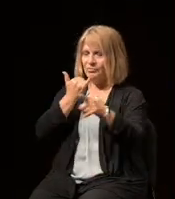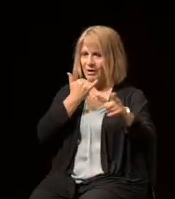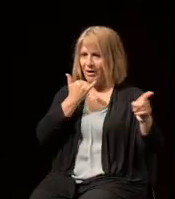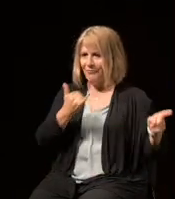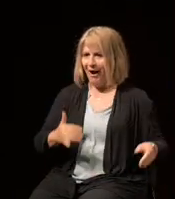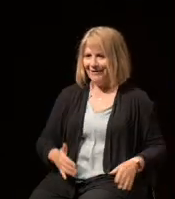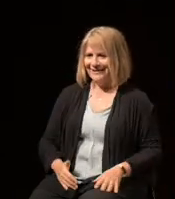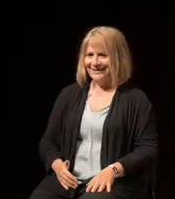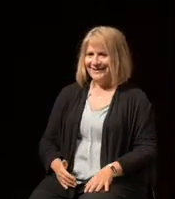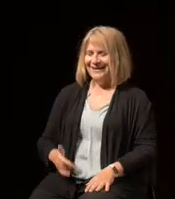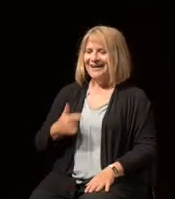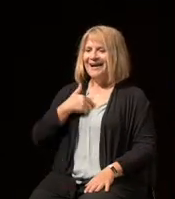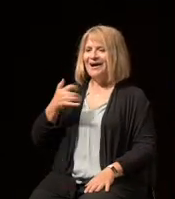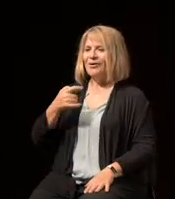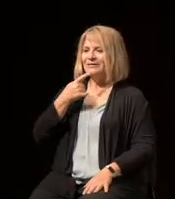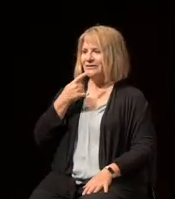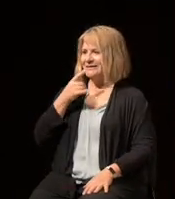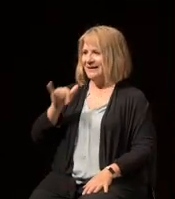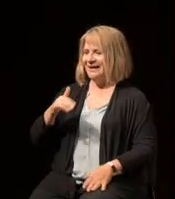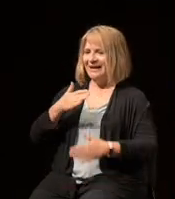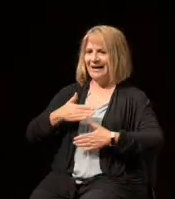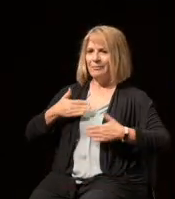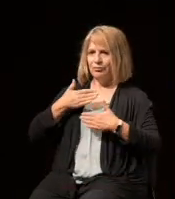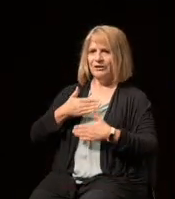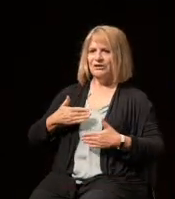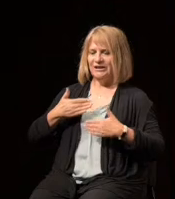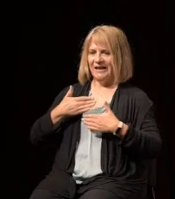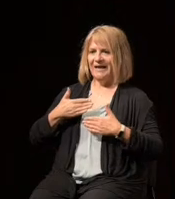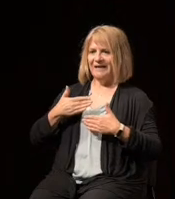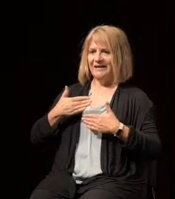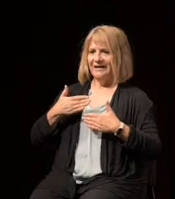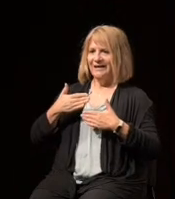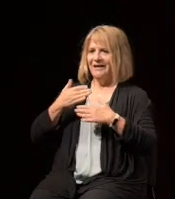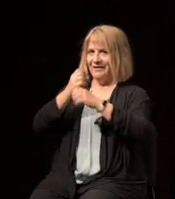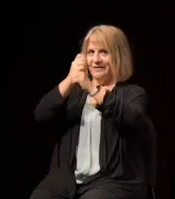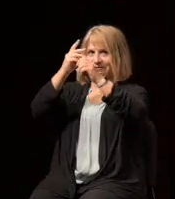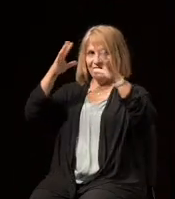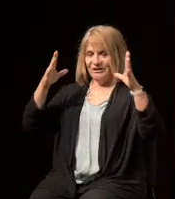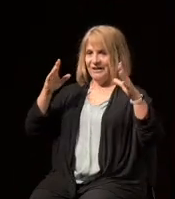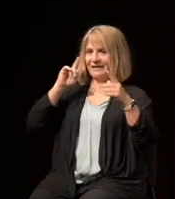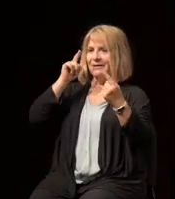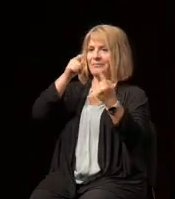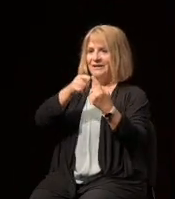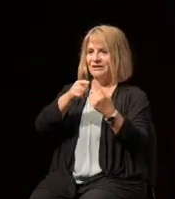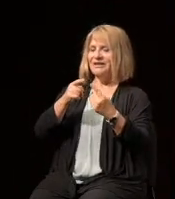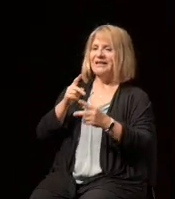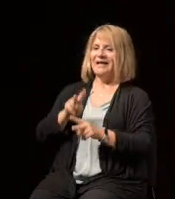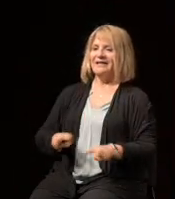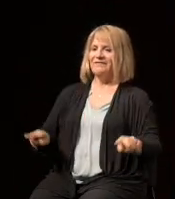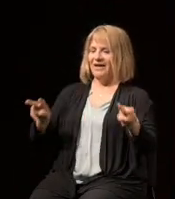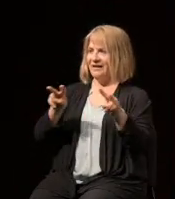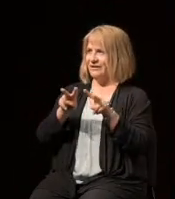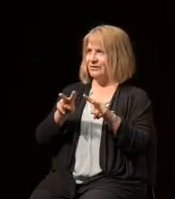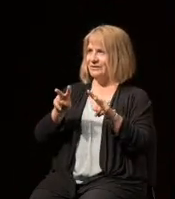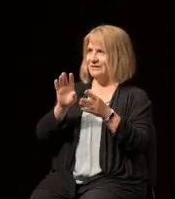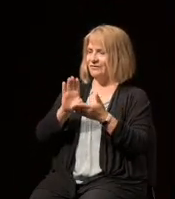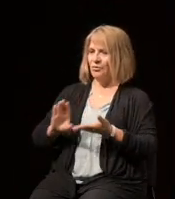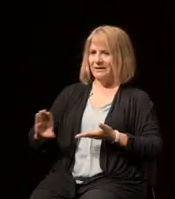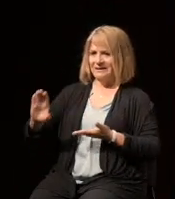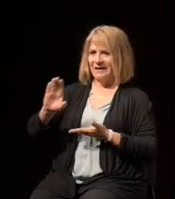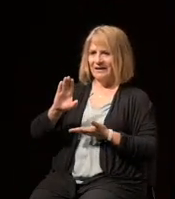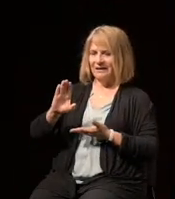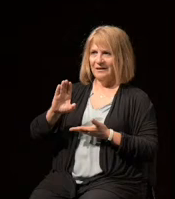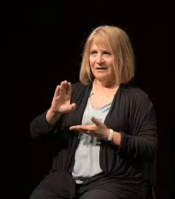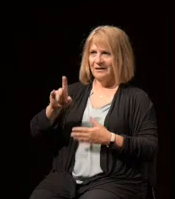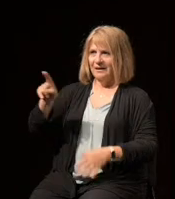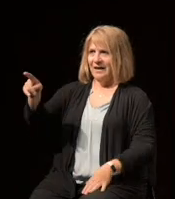to say that I appreciate the vision, the mission, the values of Cuesta College. And you